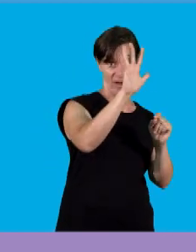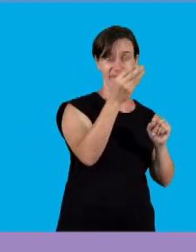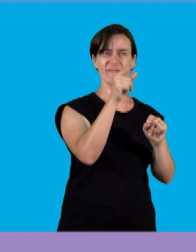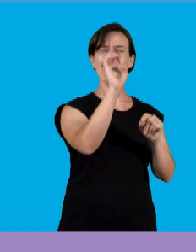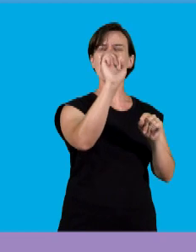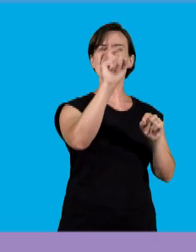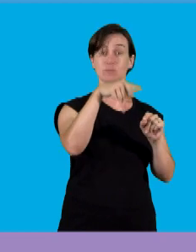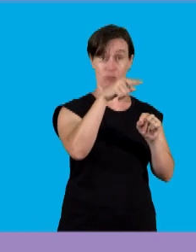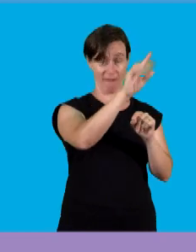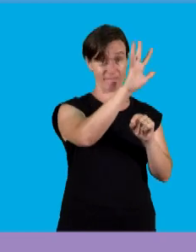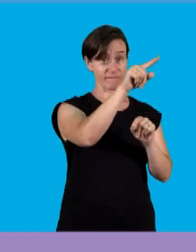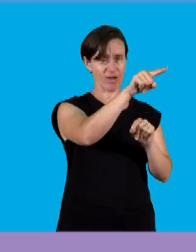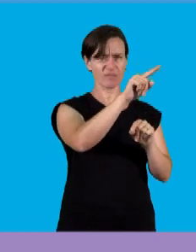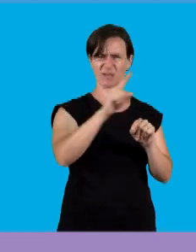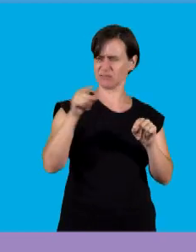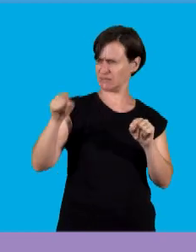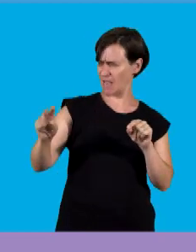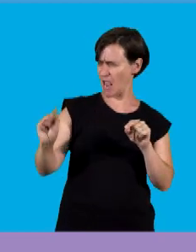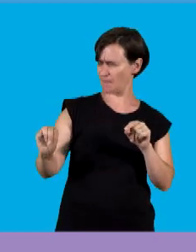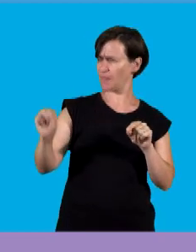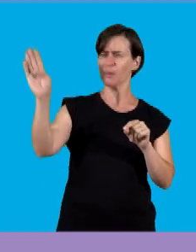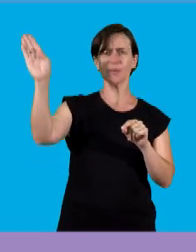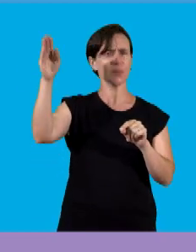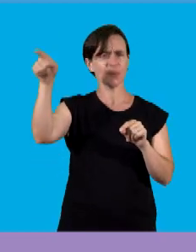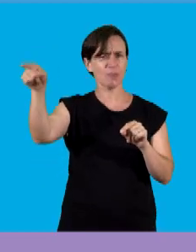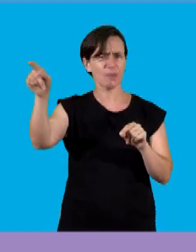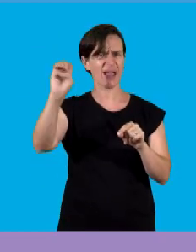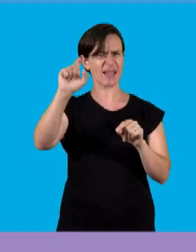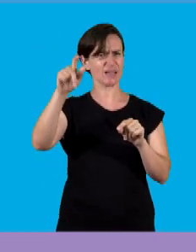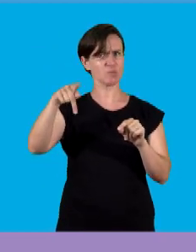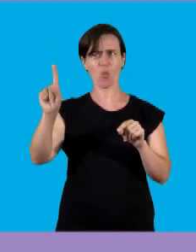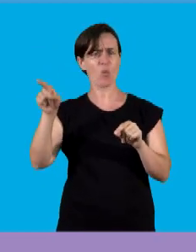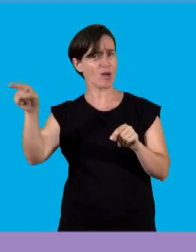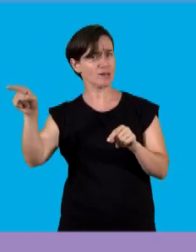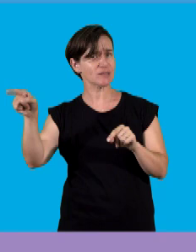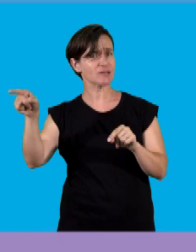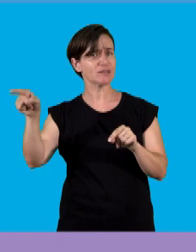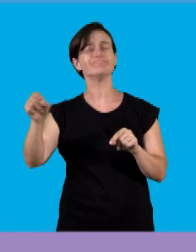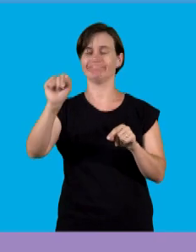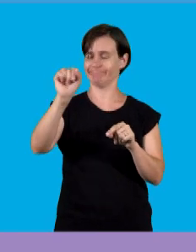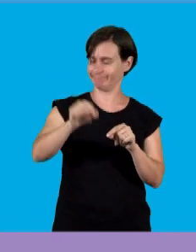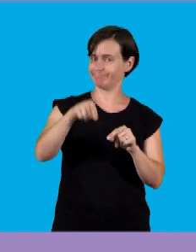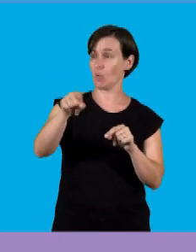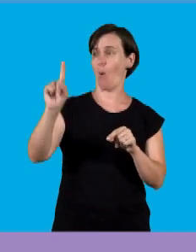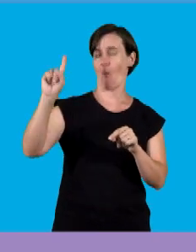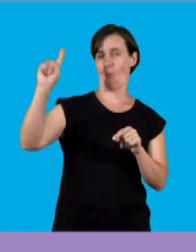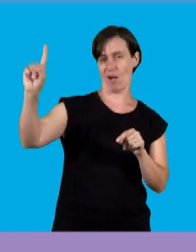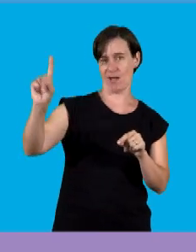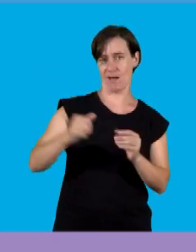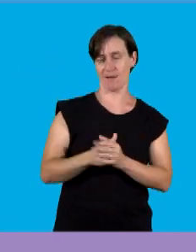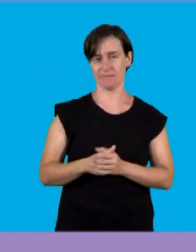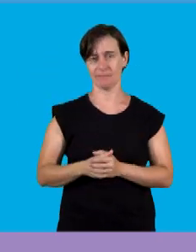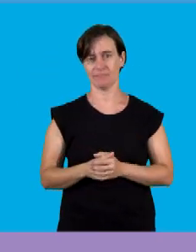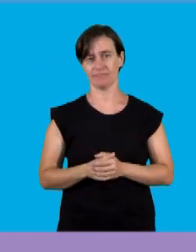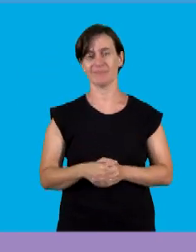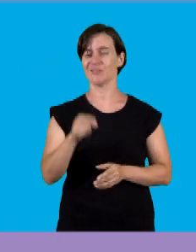the exponent is a 5. What about that second power there? What is the exponent there? Yes, it is a